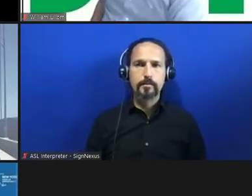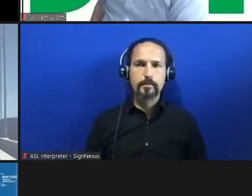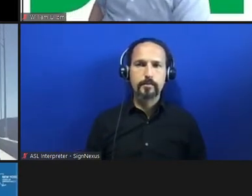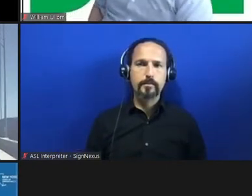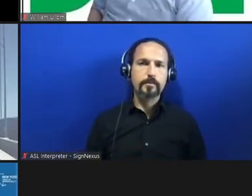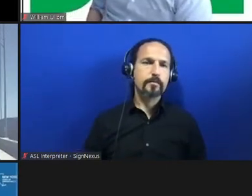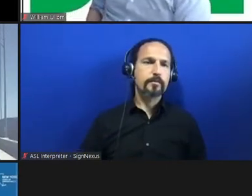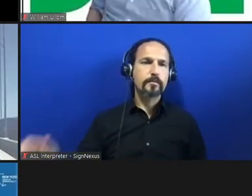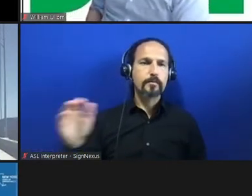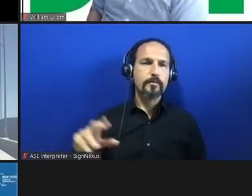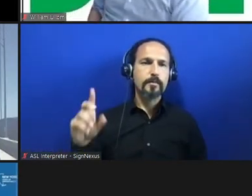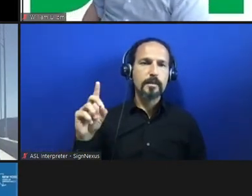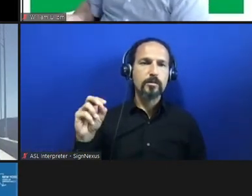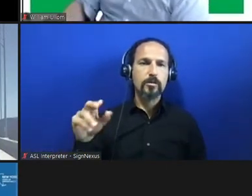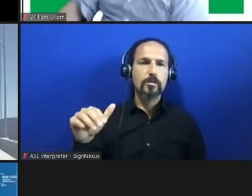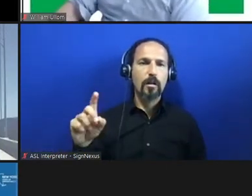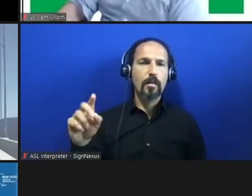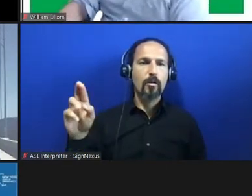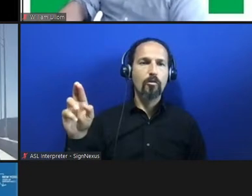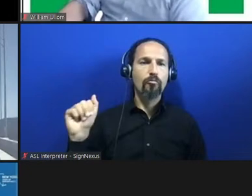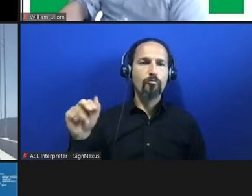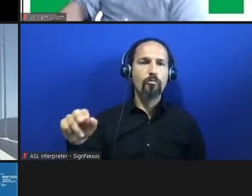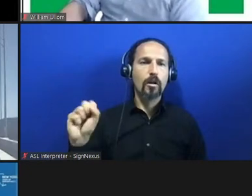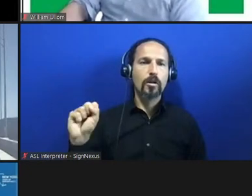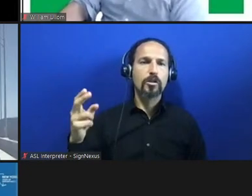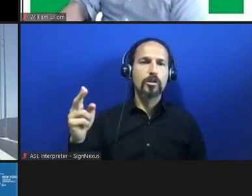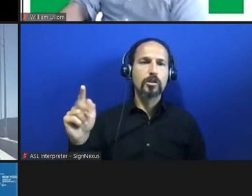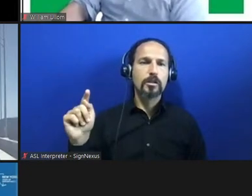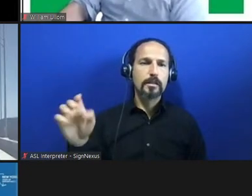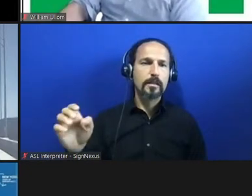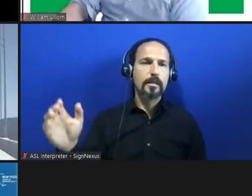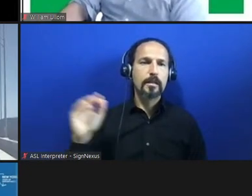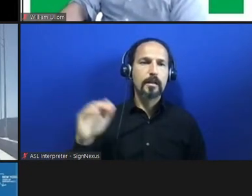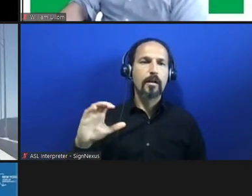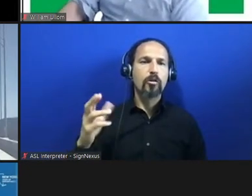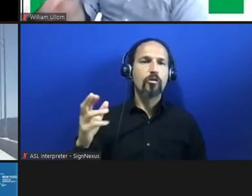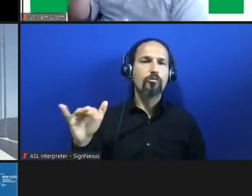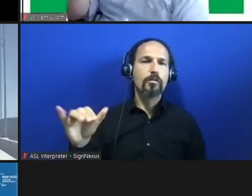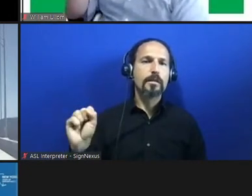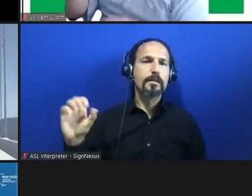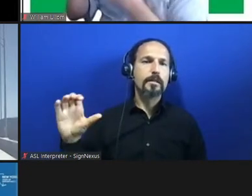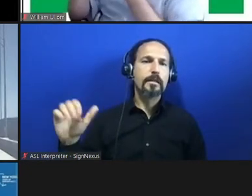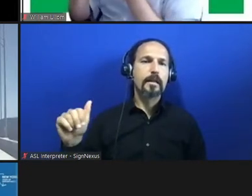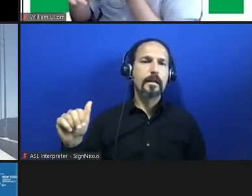the next speaker is Donald ronstein followed by Chris Castillo